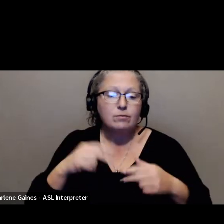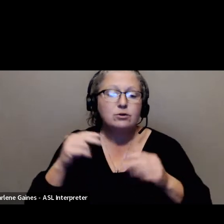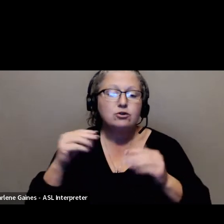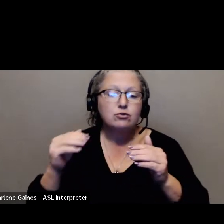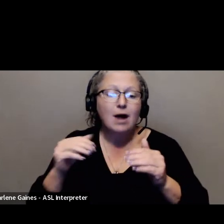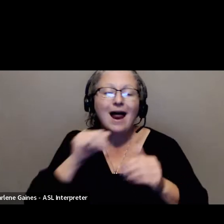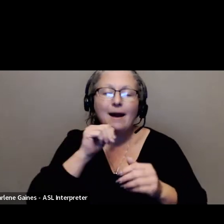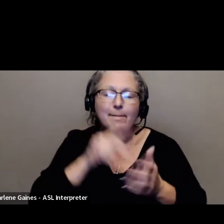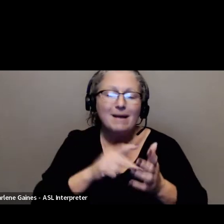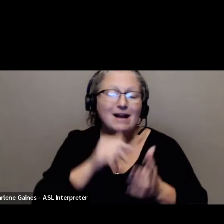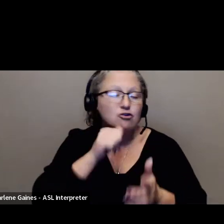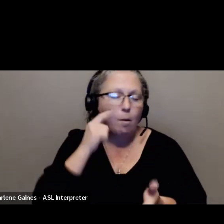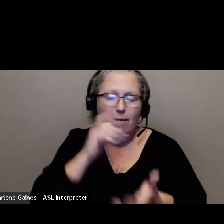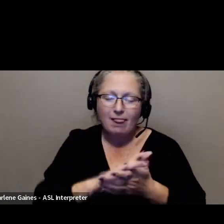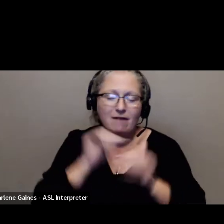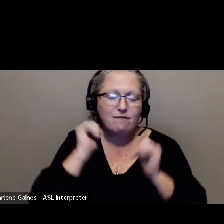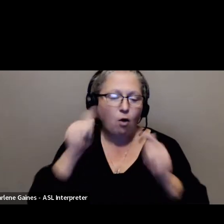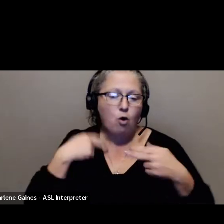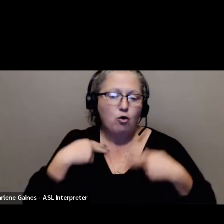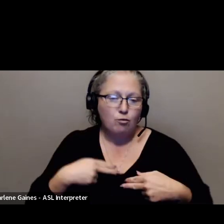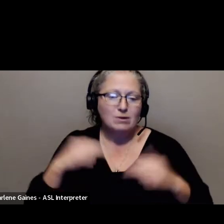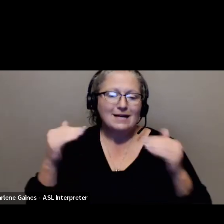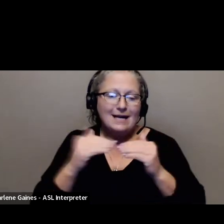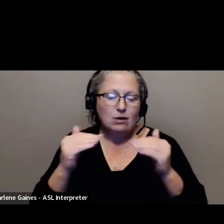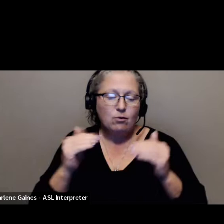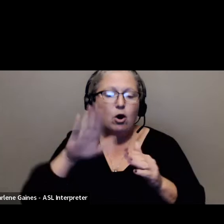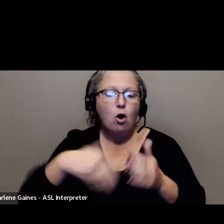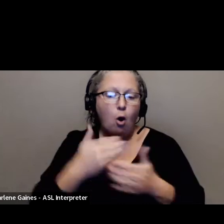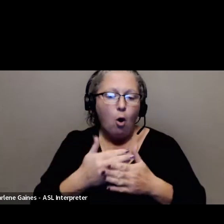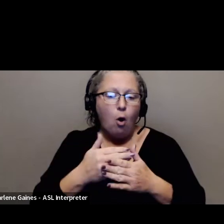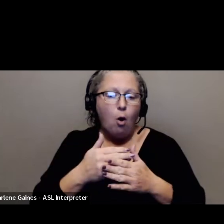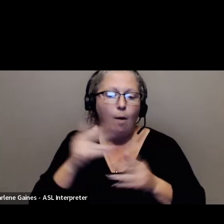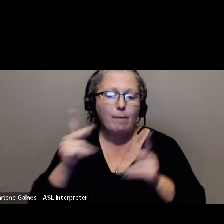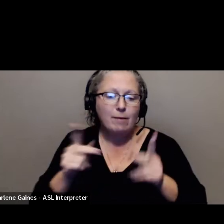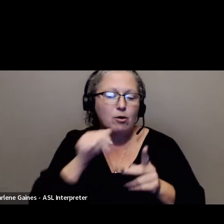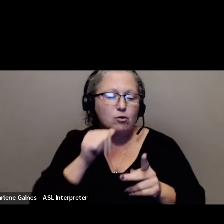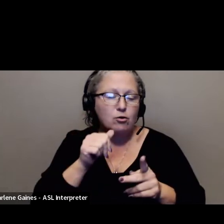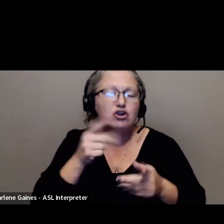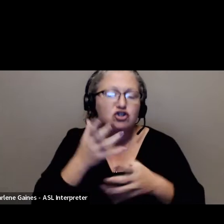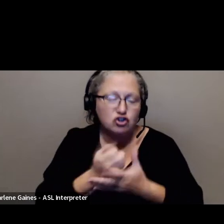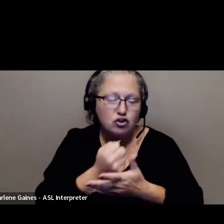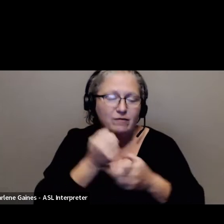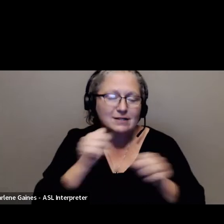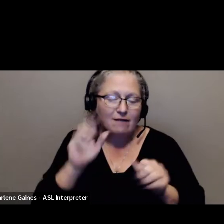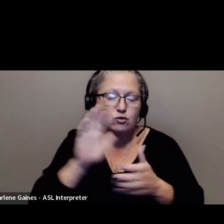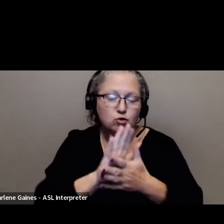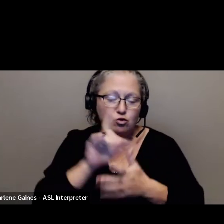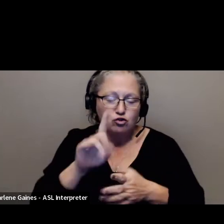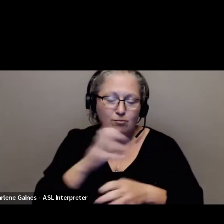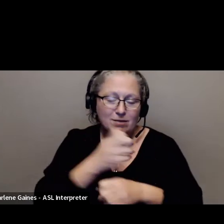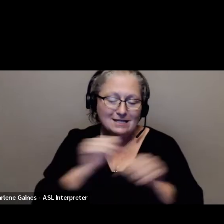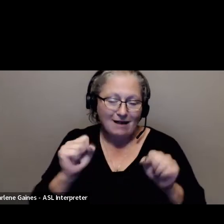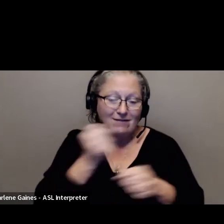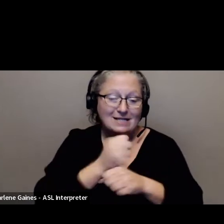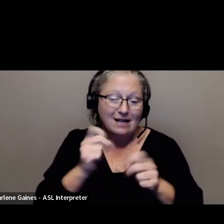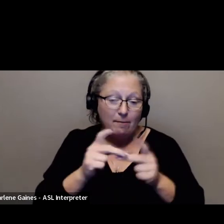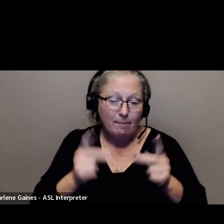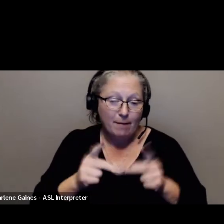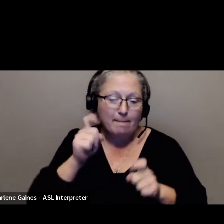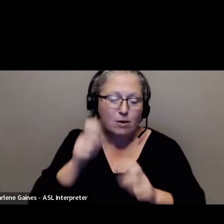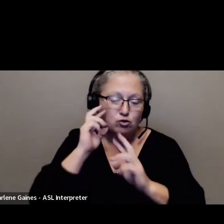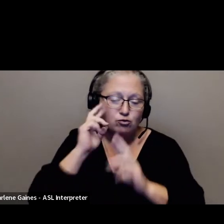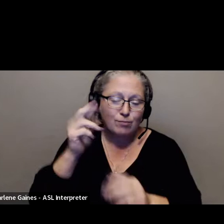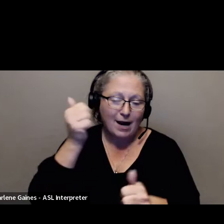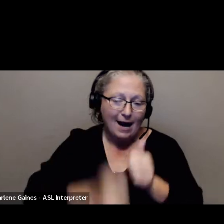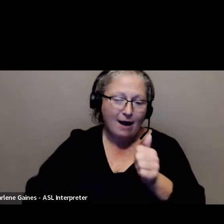not believe that all humans are equal and that all people deserve to be safe. Schools are meant to be a safe place, and to be a safe place, we must respect